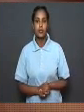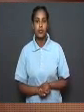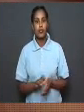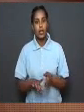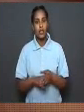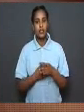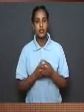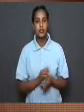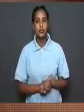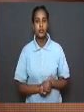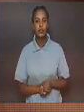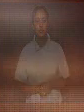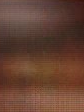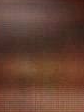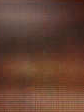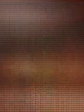Begin.